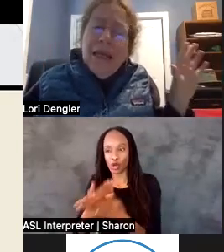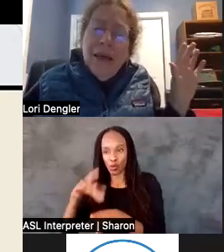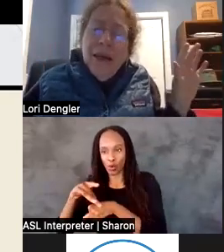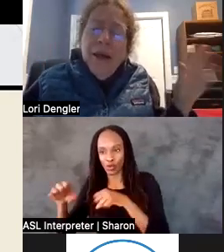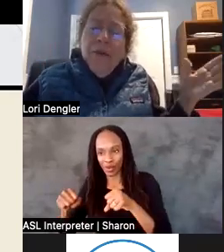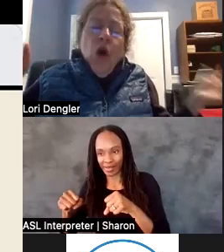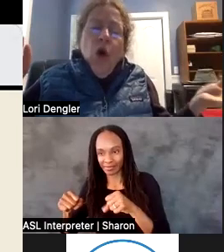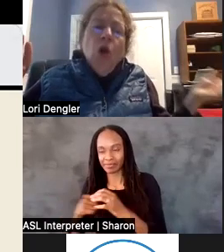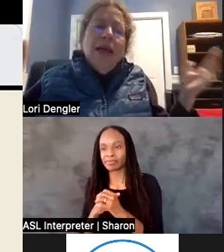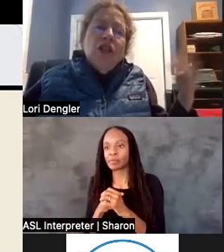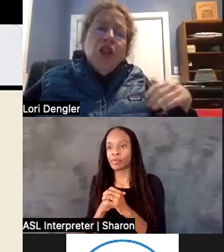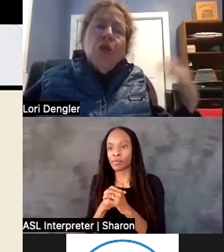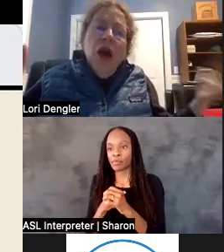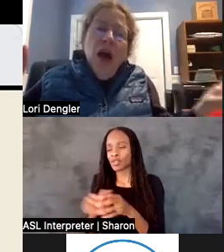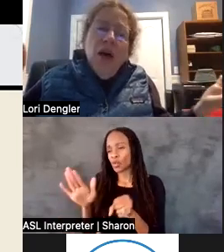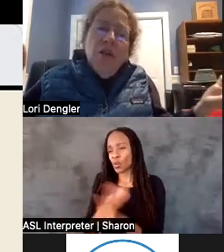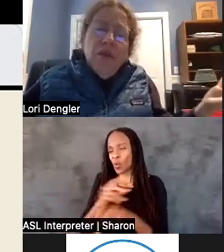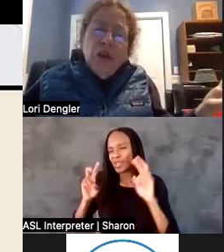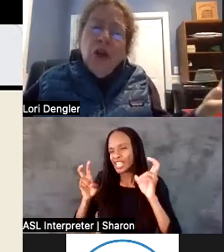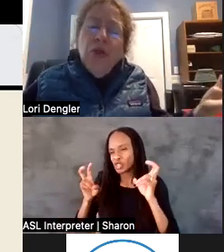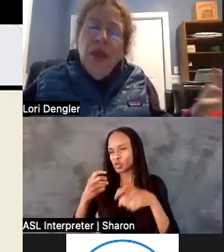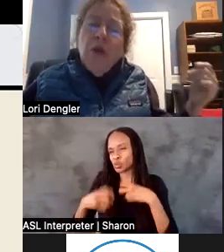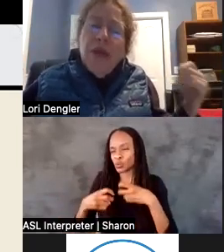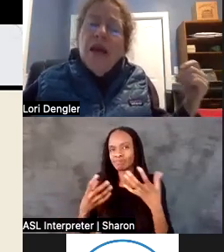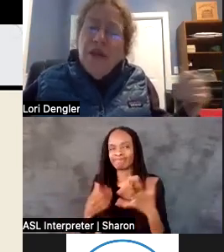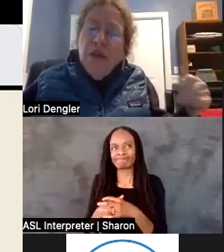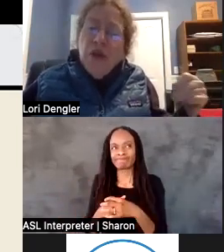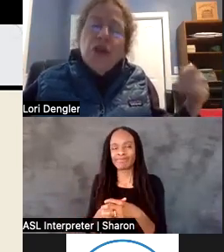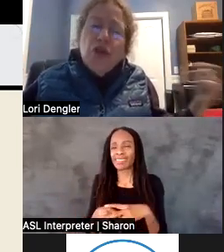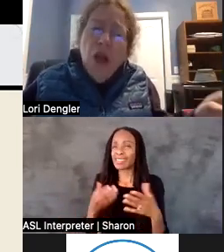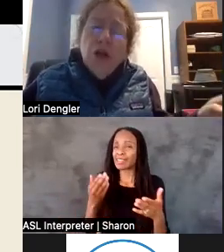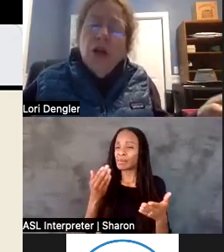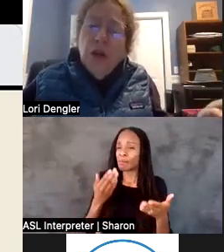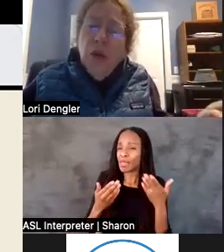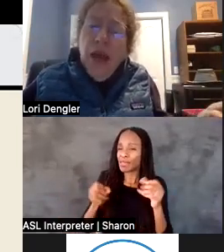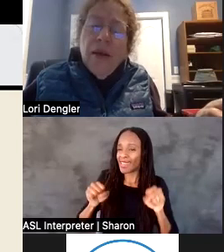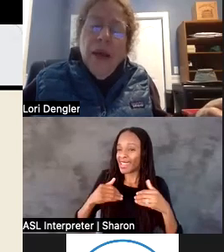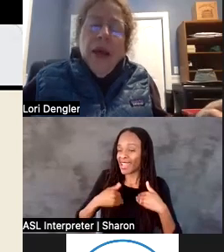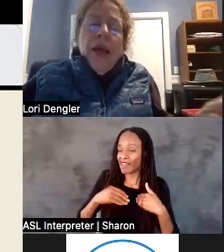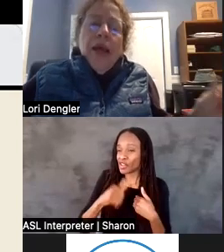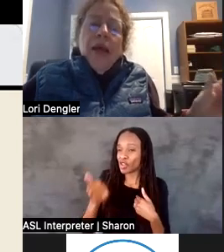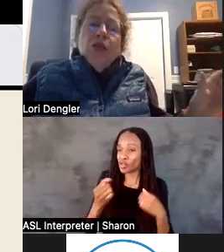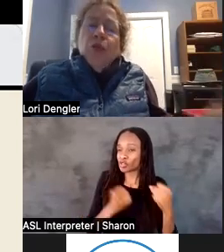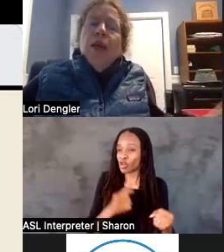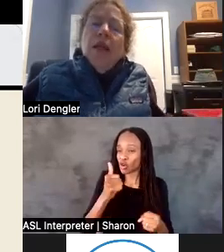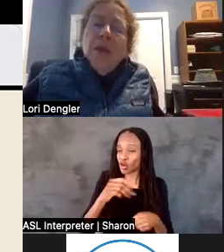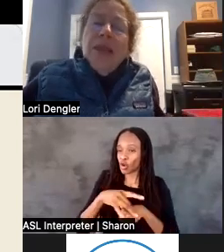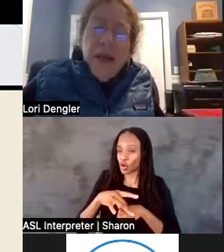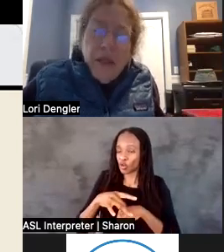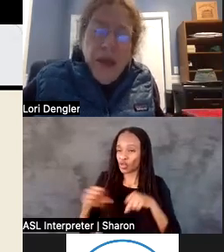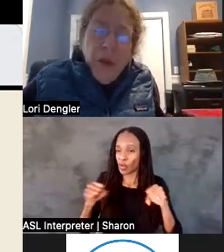And the whole issue of could there be another stronger earthquake is